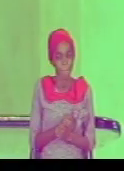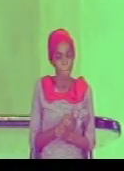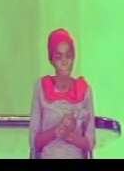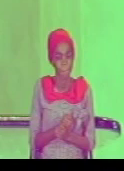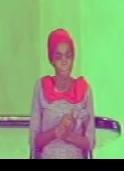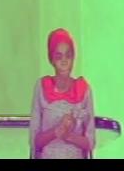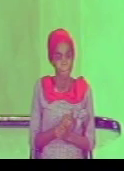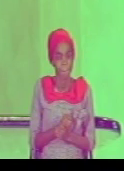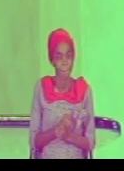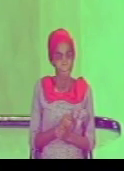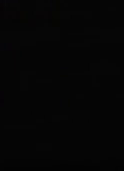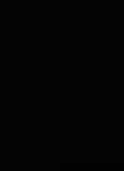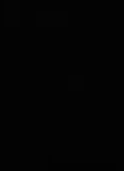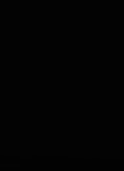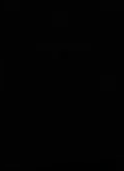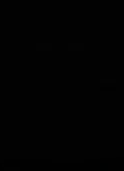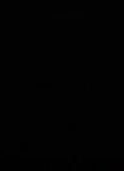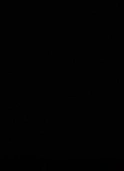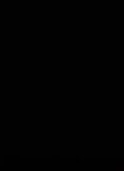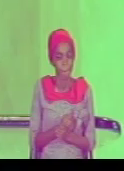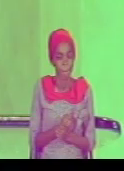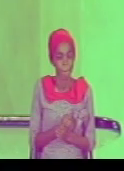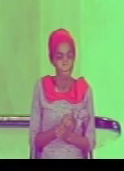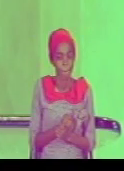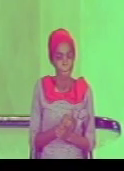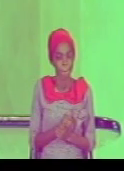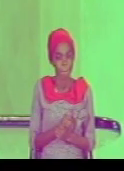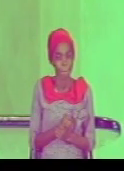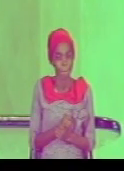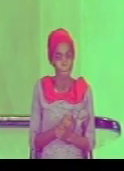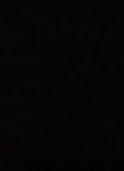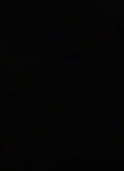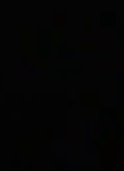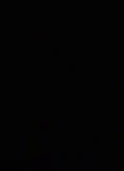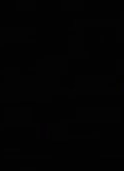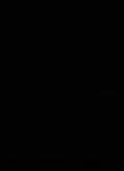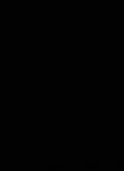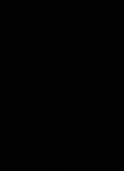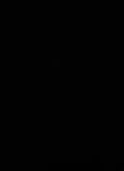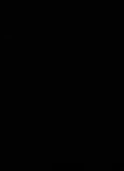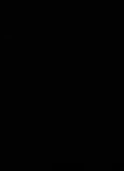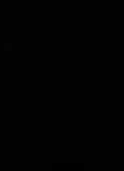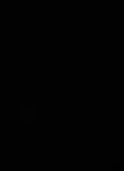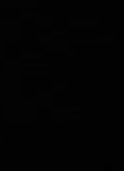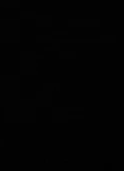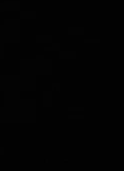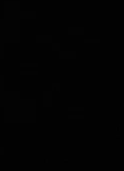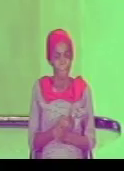will not be ashamed. I will not be ashamed. I will